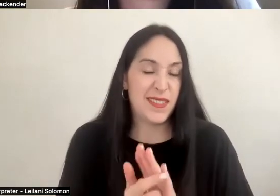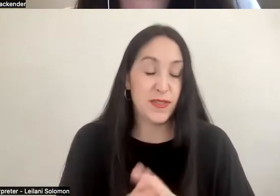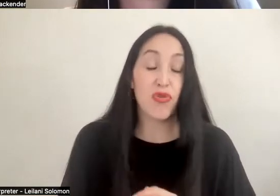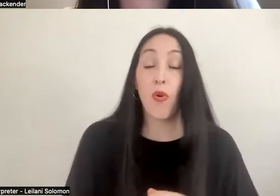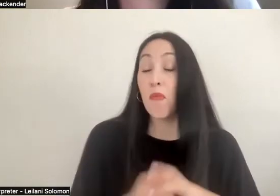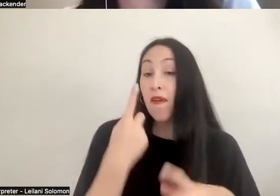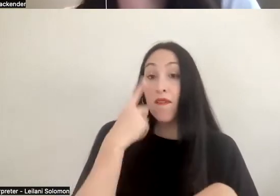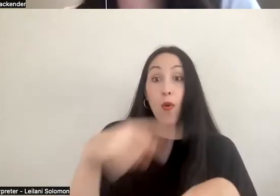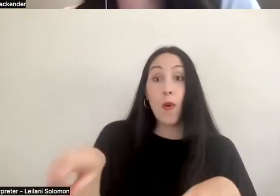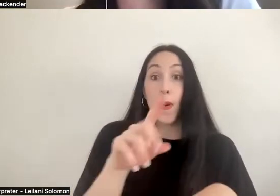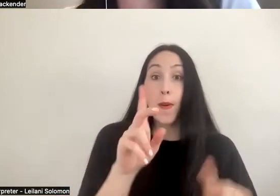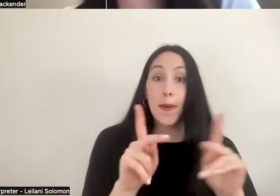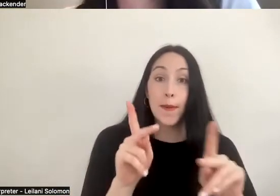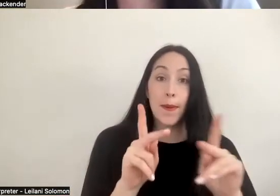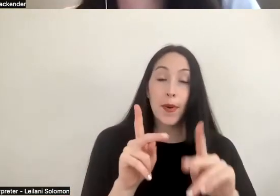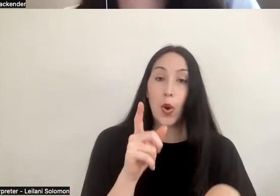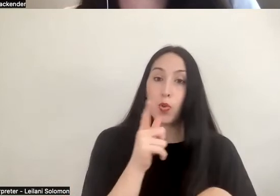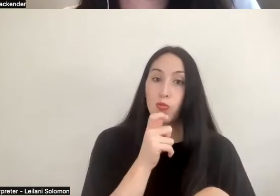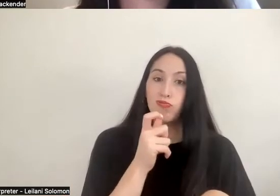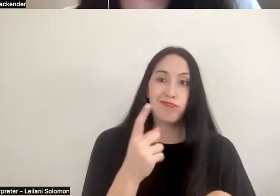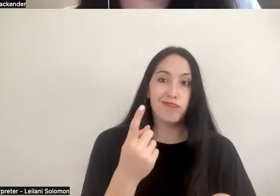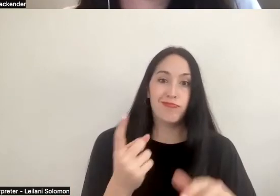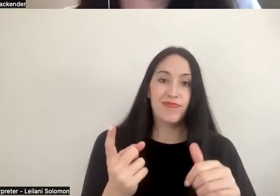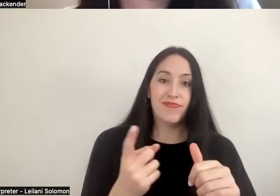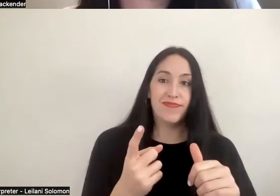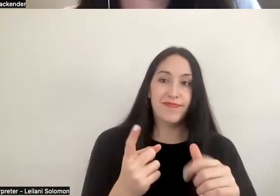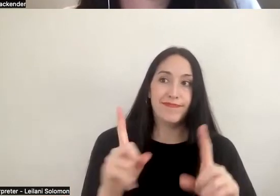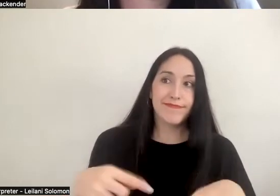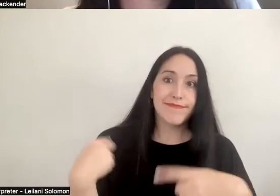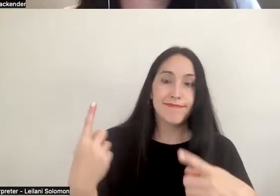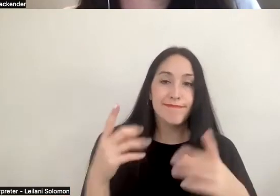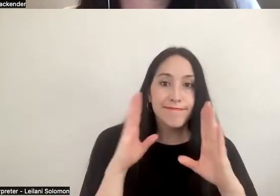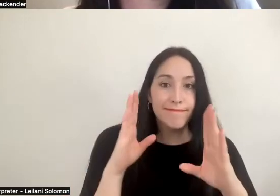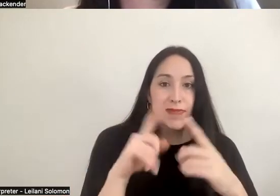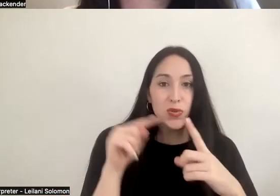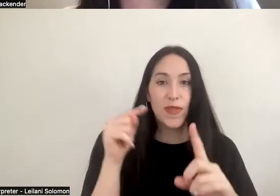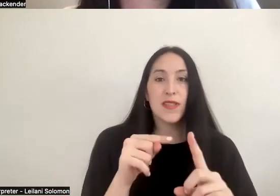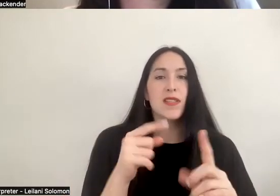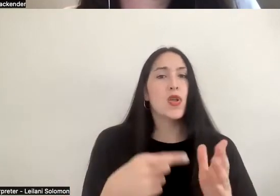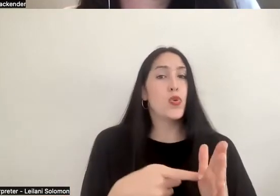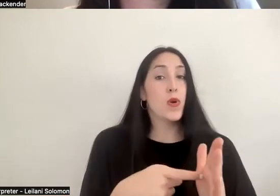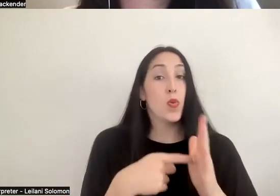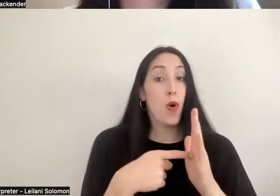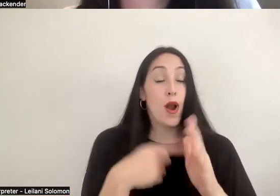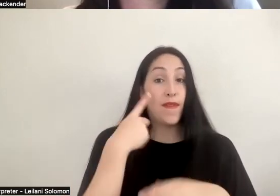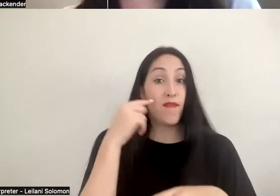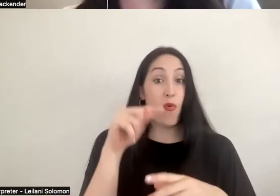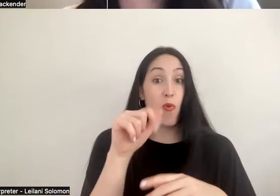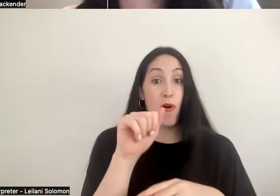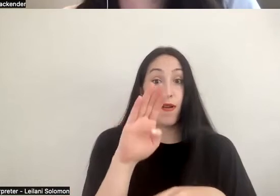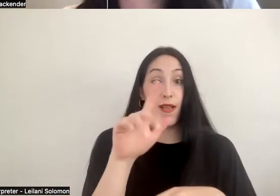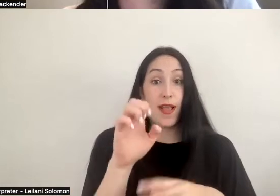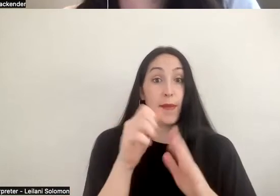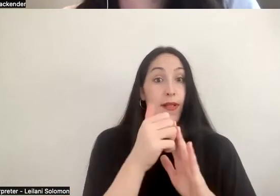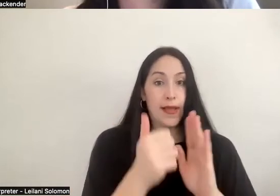guests, when we talked about the requirements for an ABLE account, there's this age 26, that has